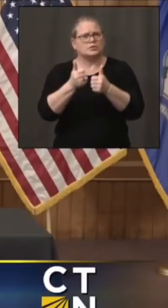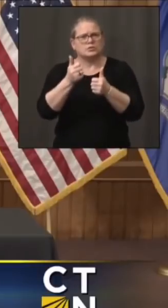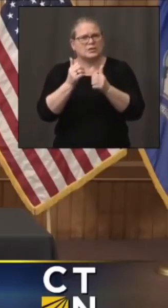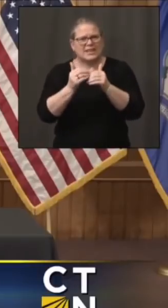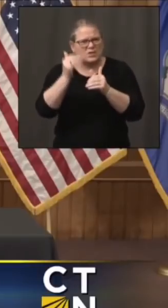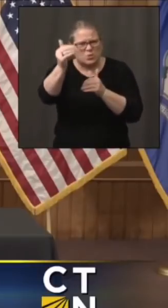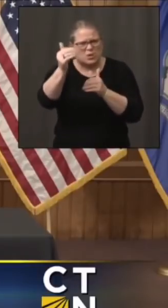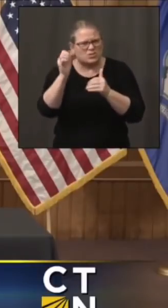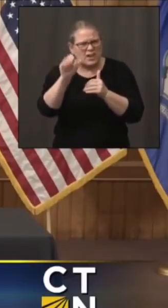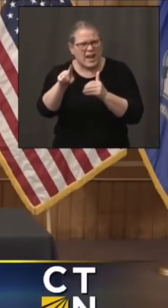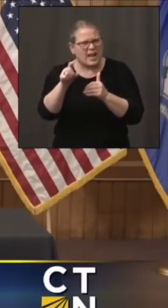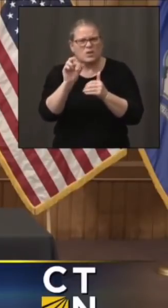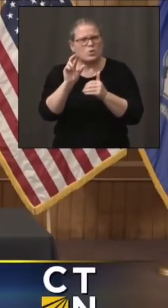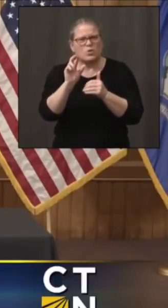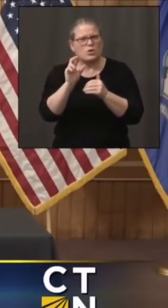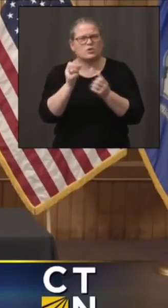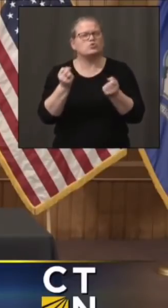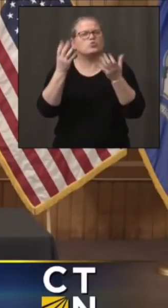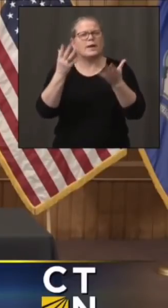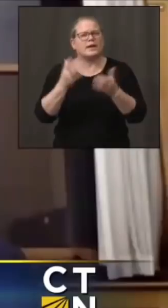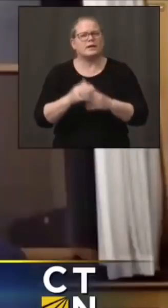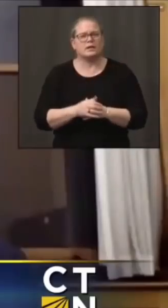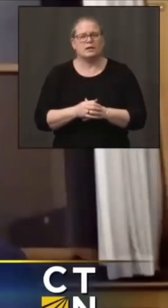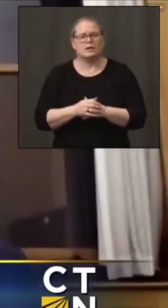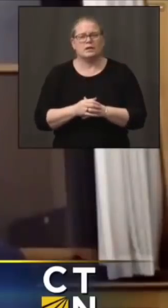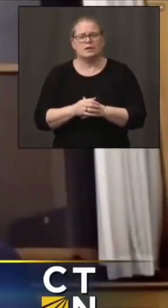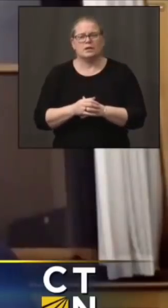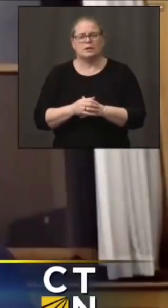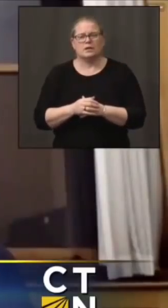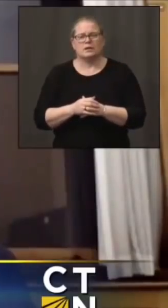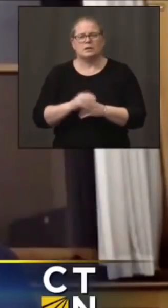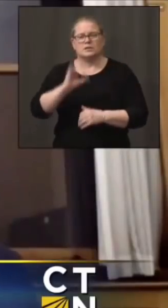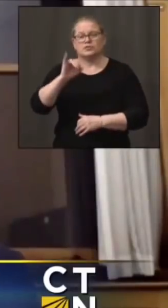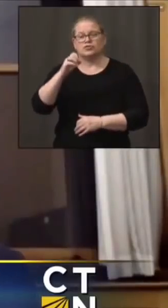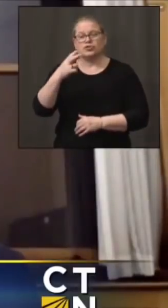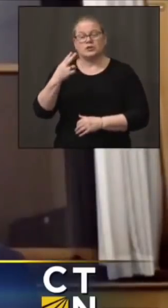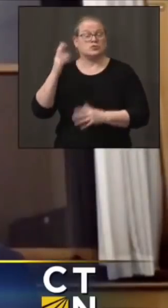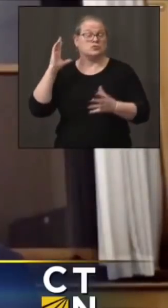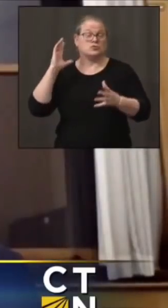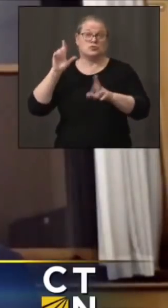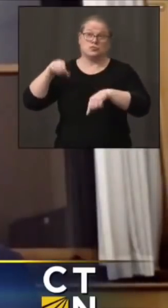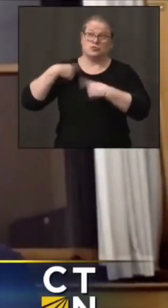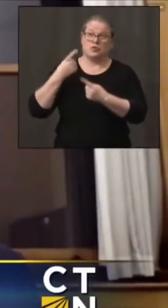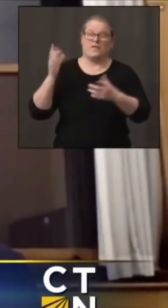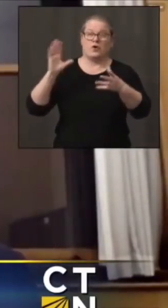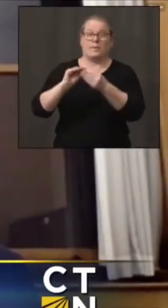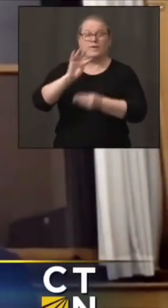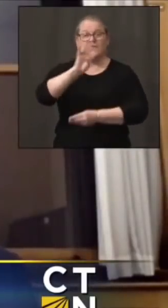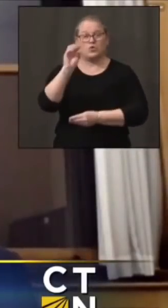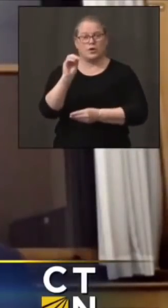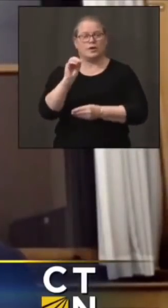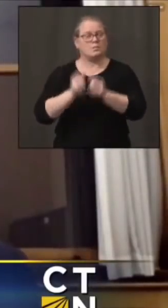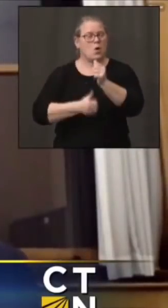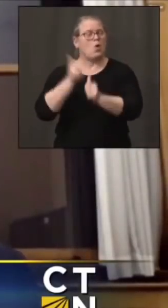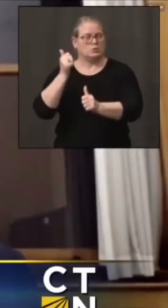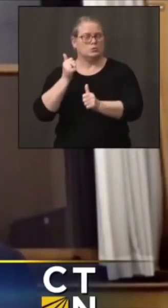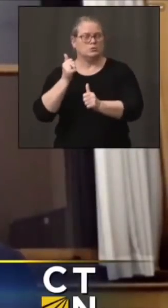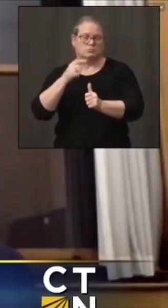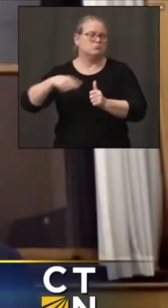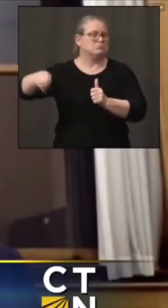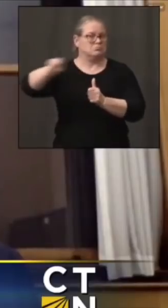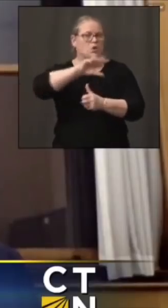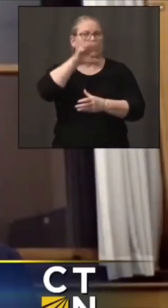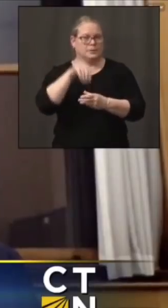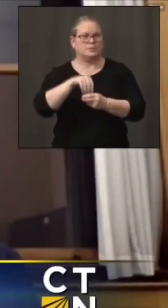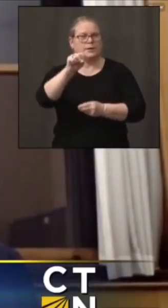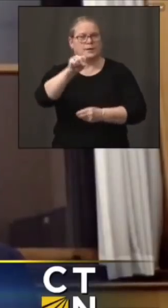many to count? Yeah, no, I mean, about 40. So the majority of them are participating.